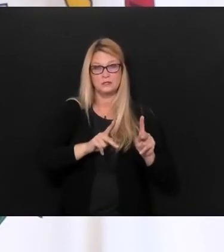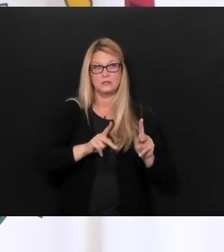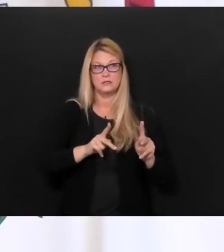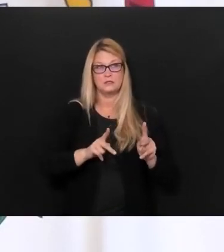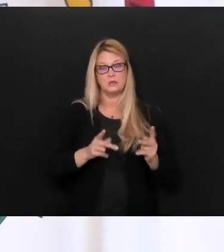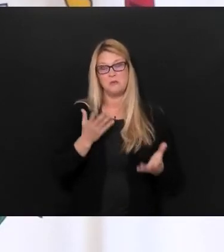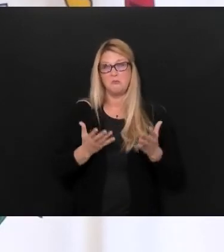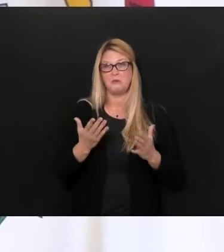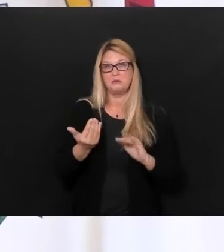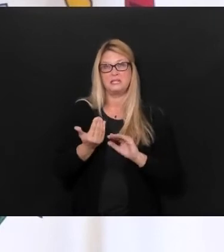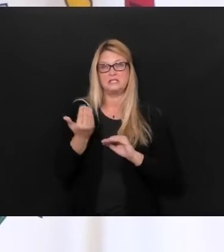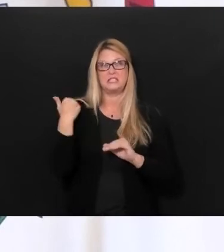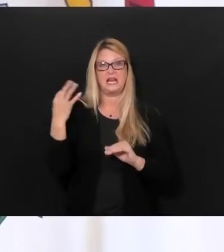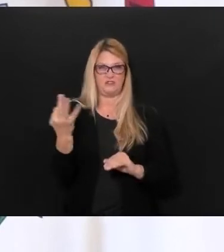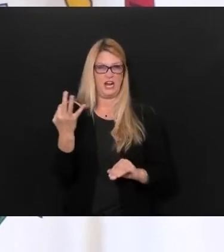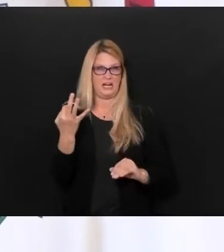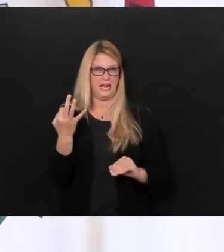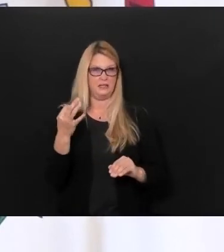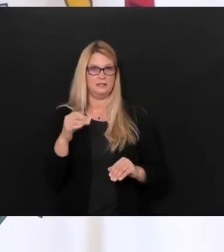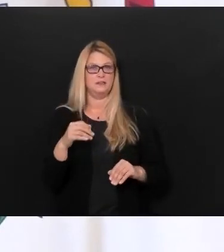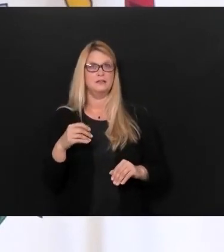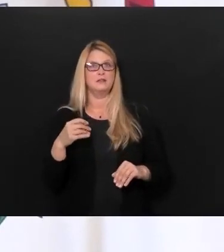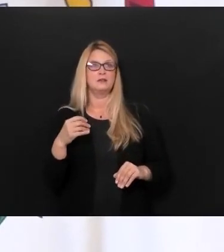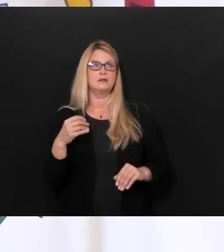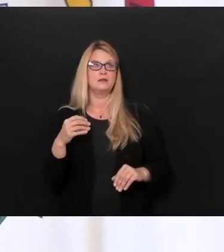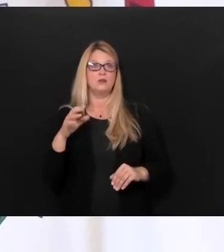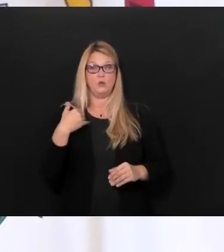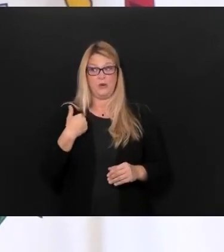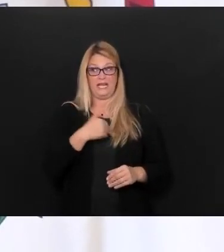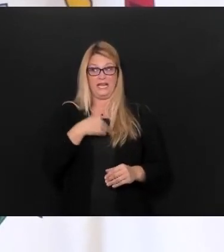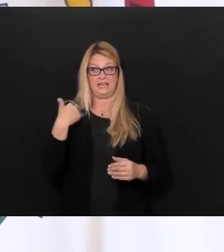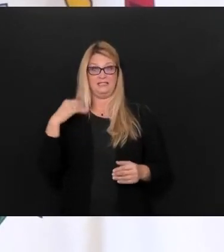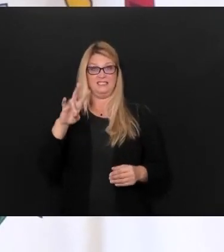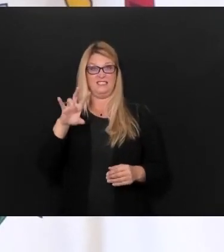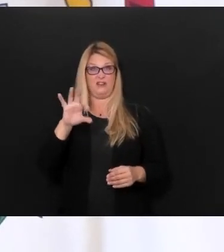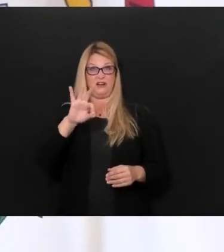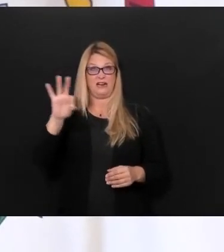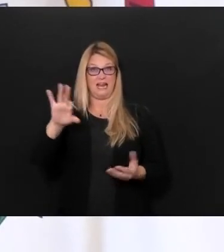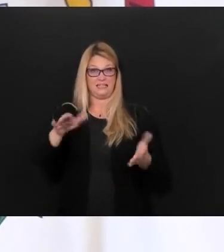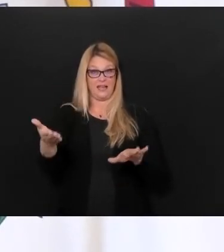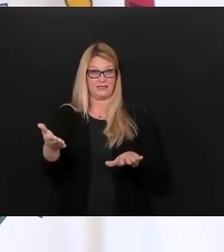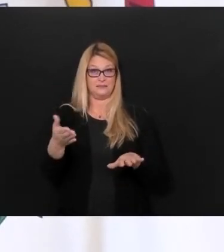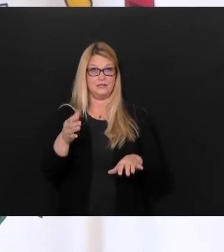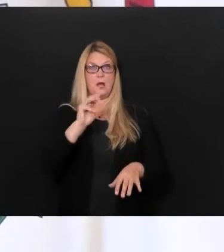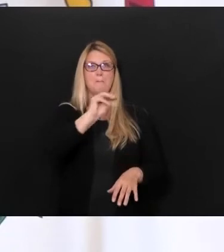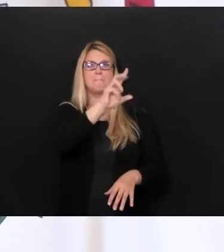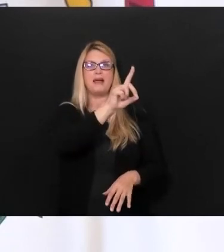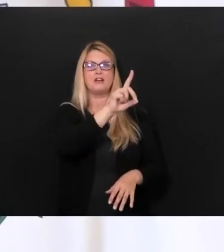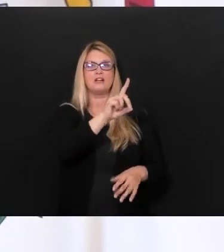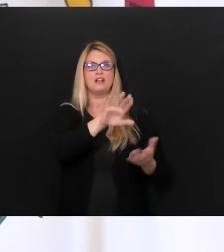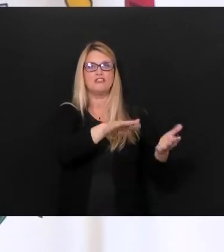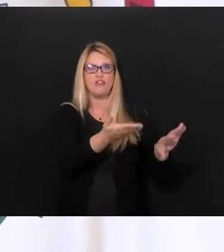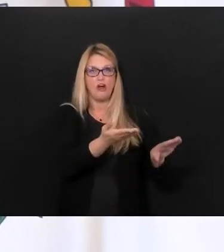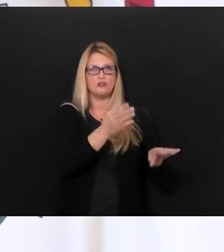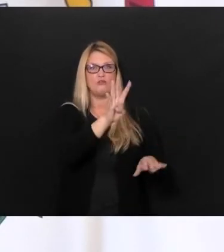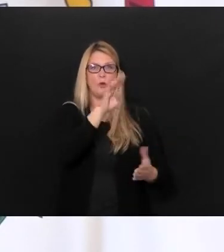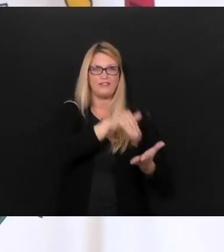of Friday. We were at 799. In Maryland, they've lost